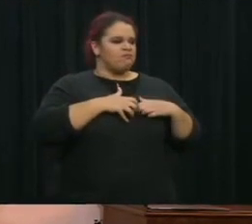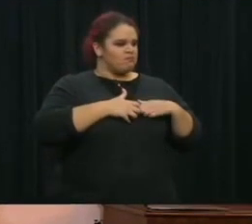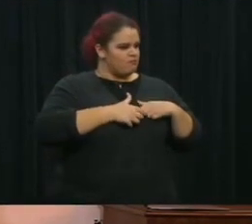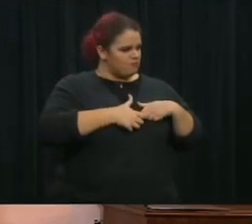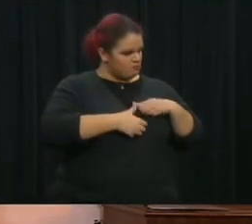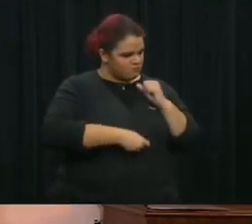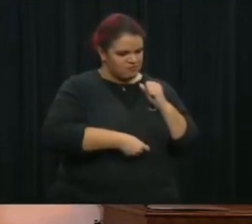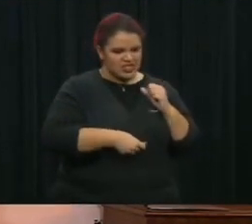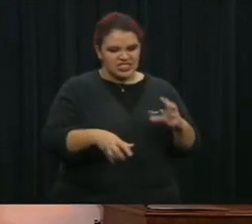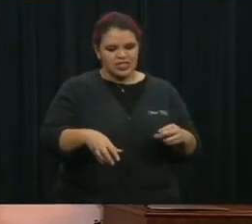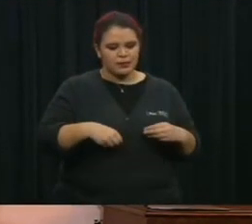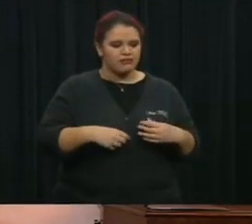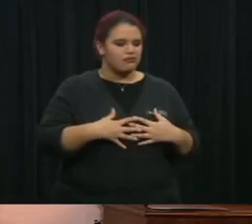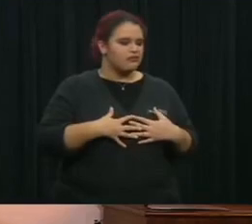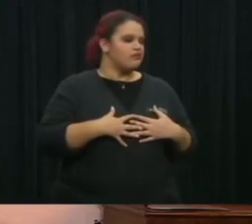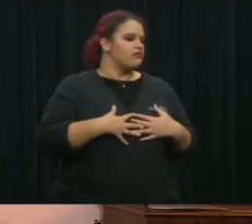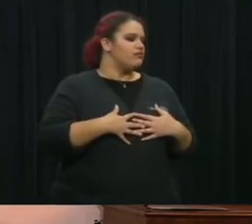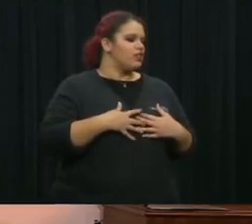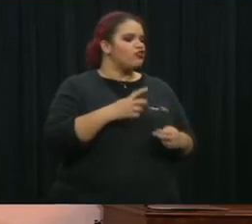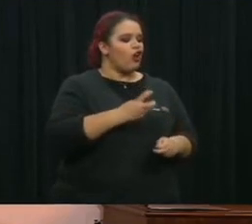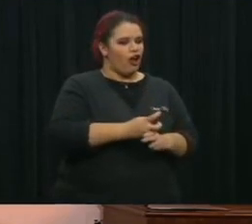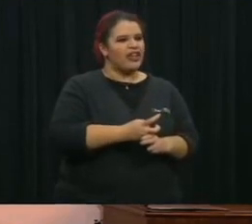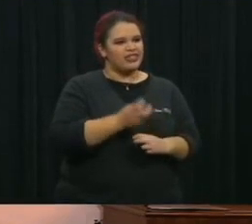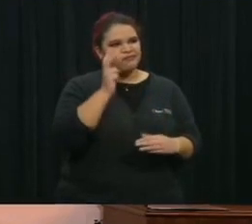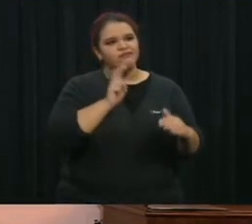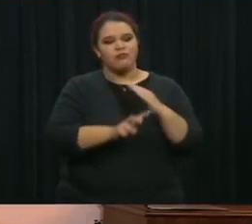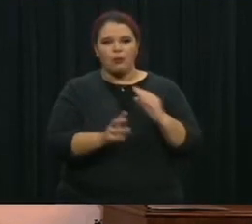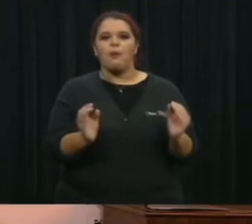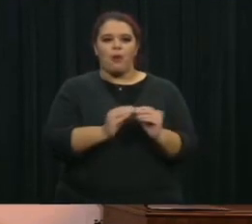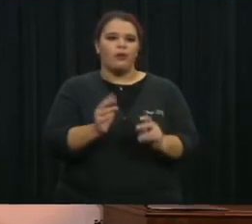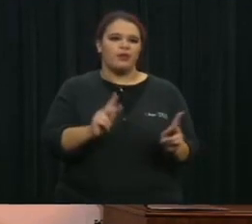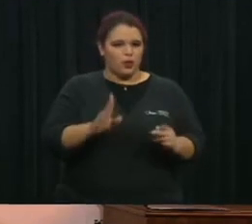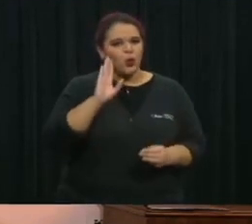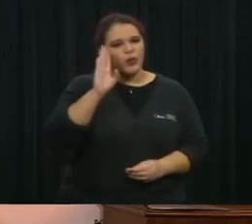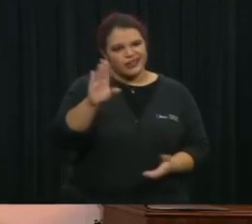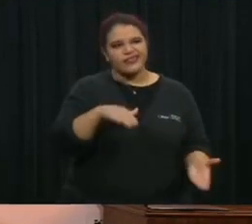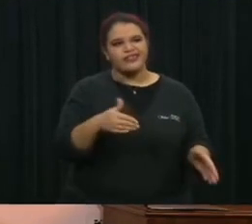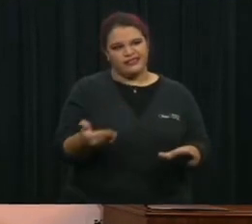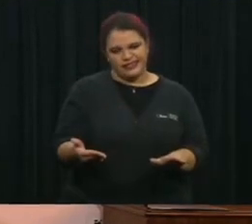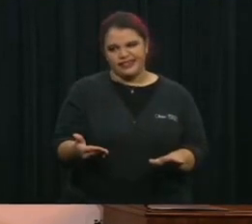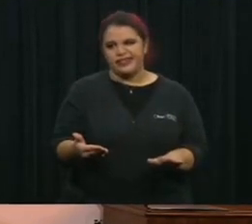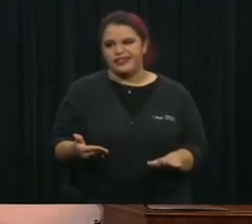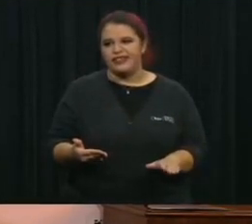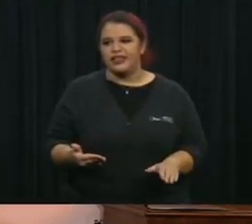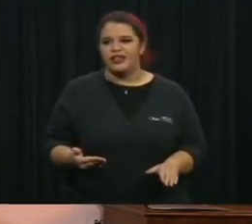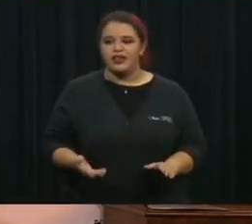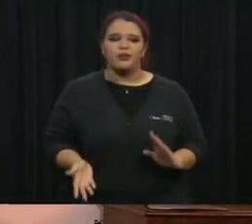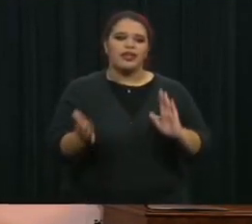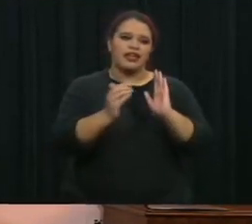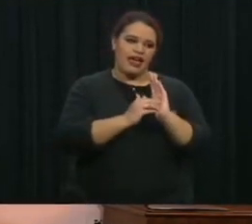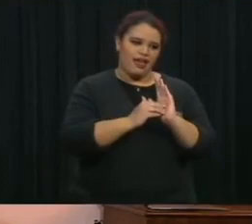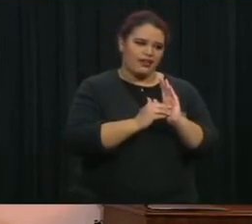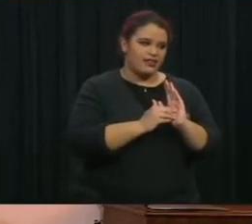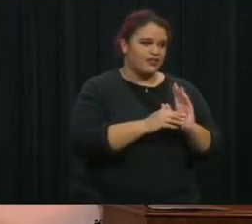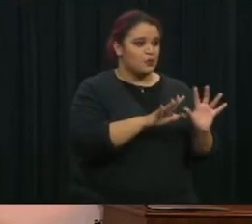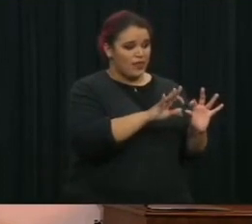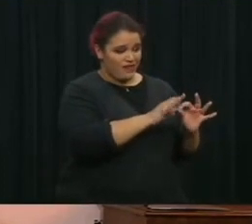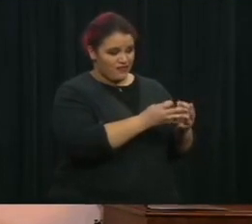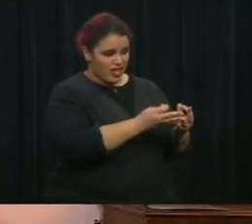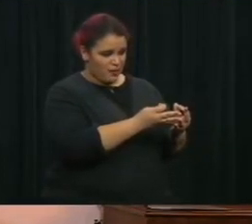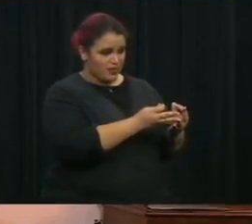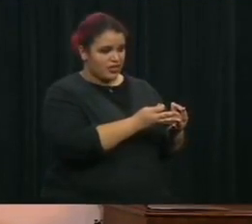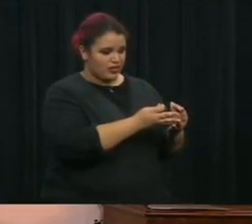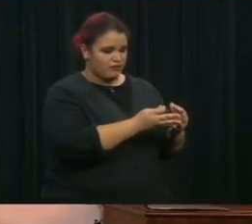think we will see more. So, but I just want to, again, share my condolences to the